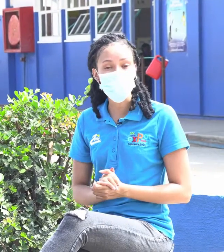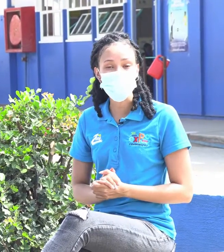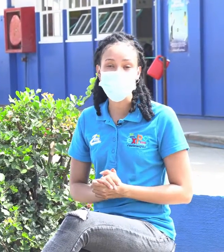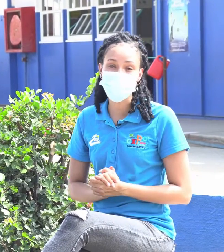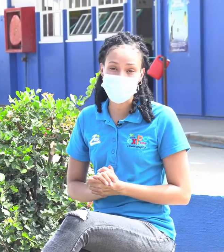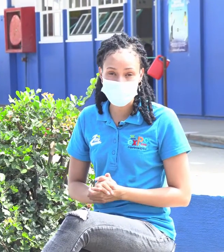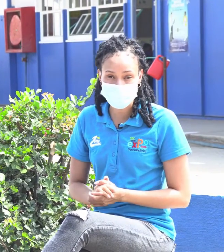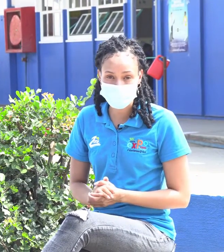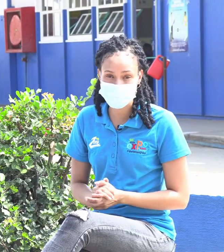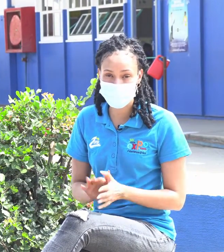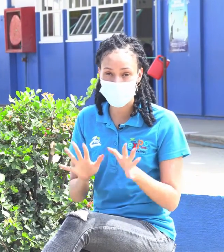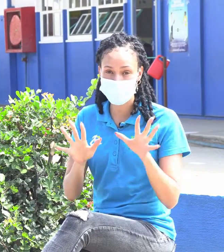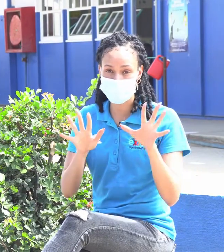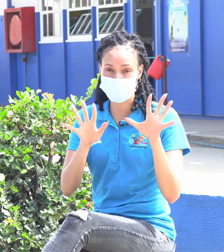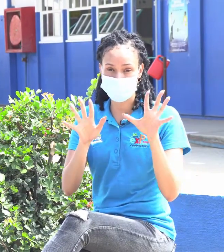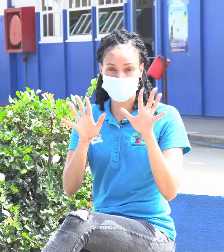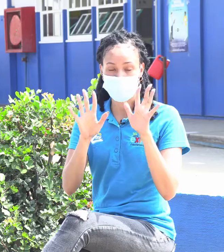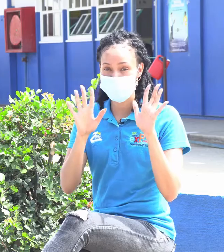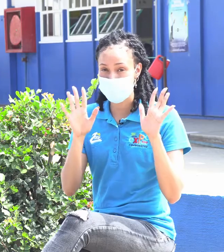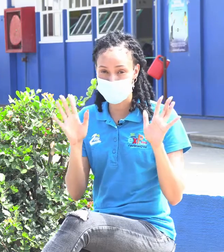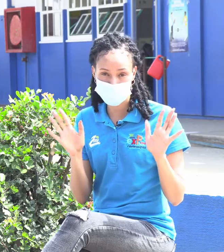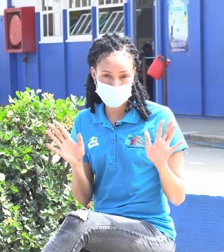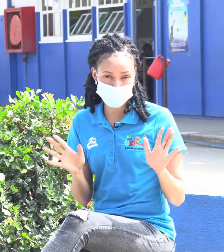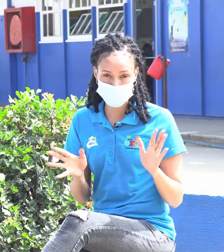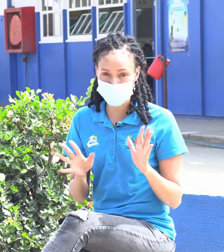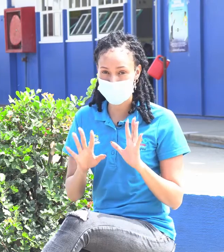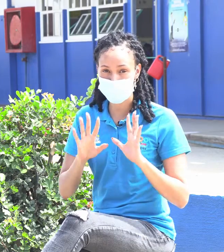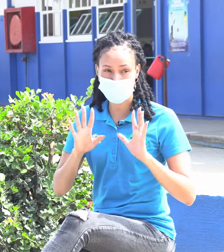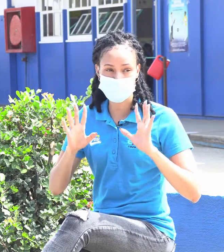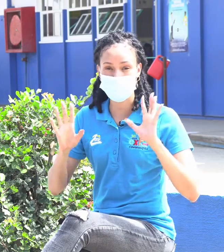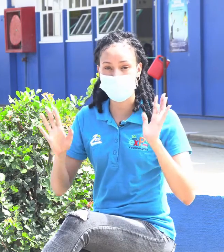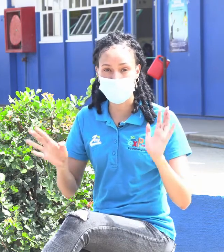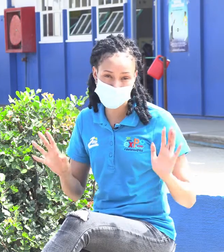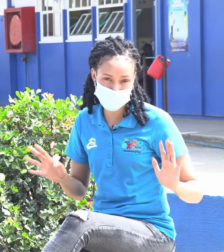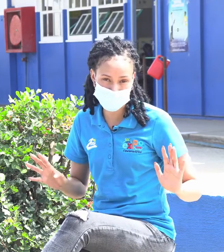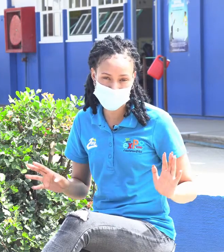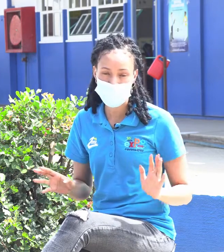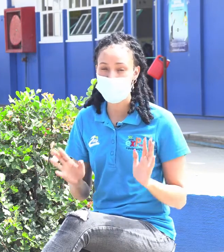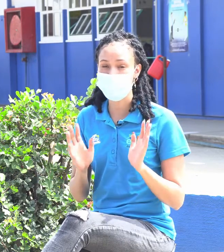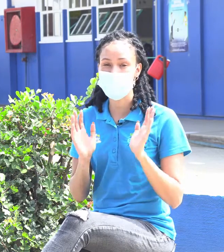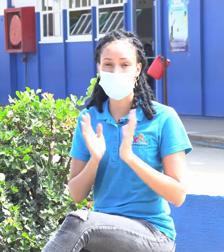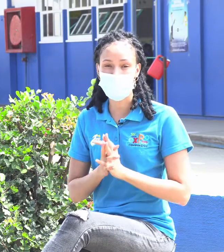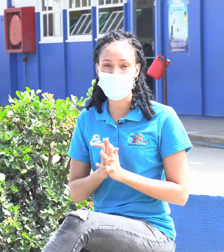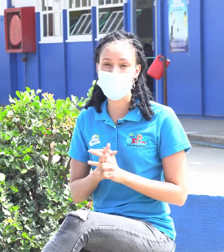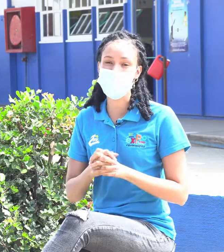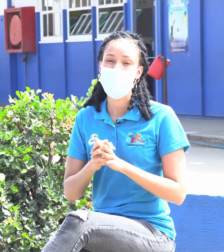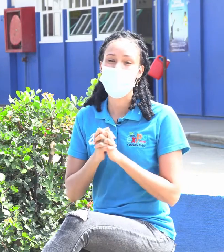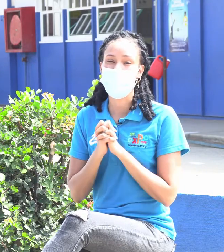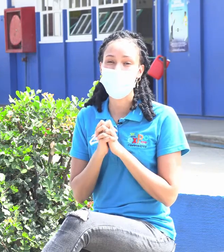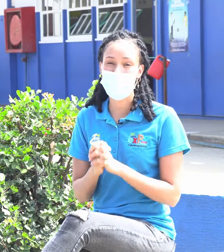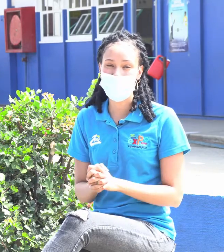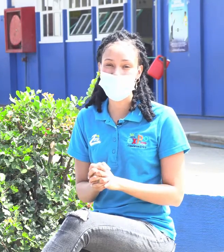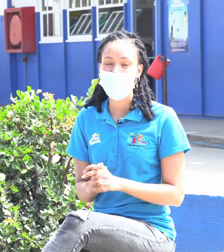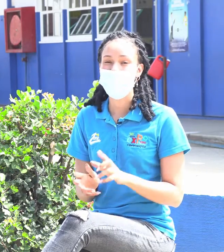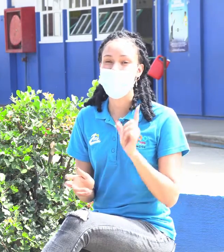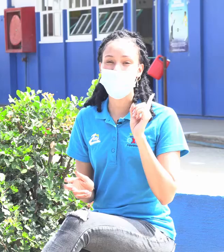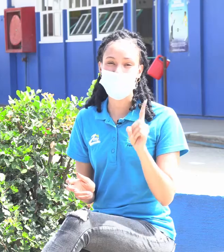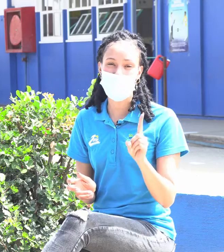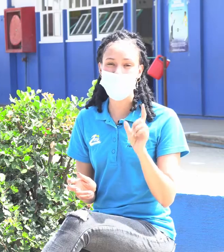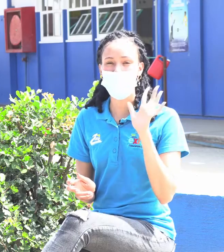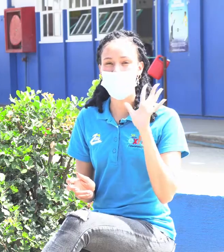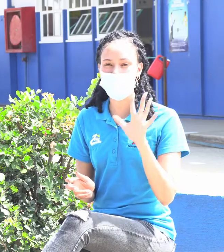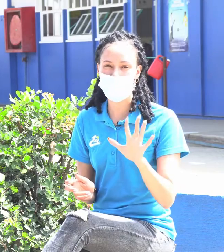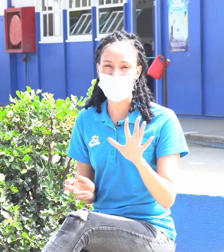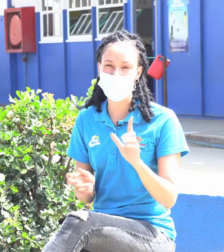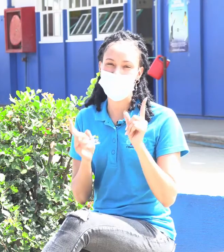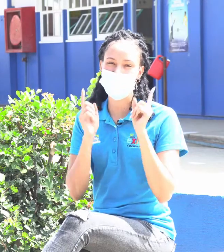But now, grade 1 learners, I hope you have your paper ready, your pens and pencils, because now it's grade 1, lesson